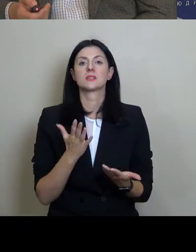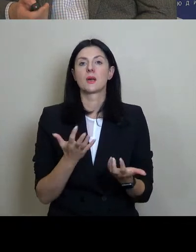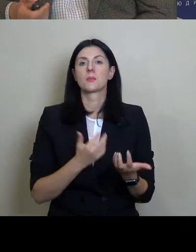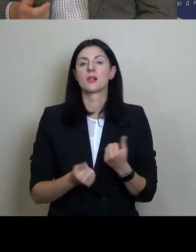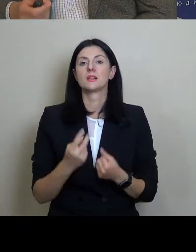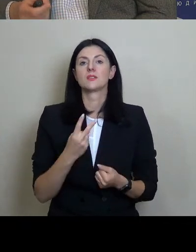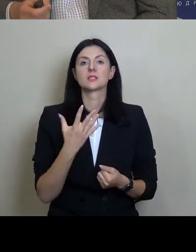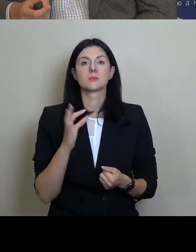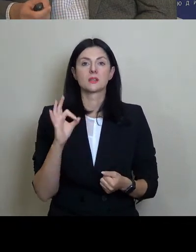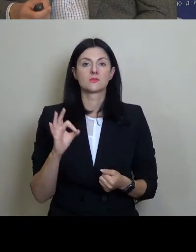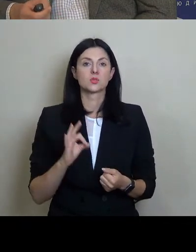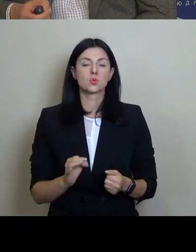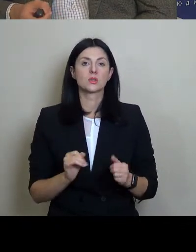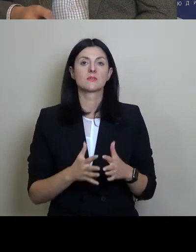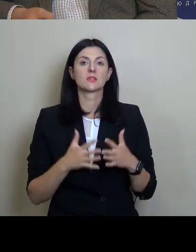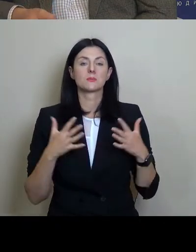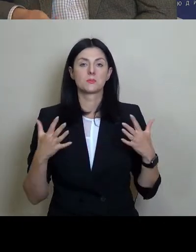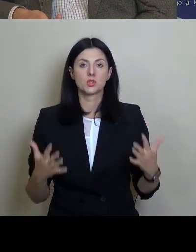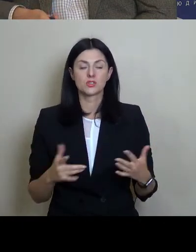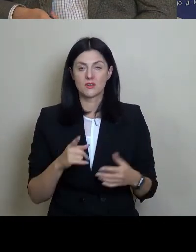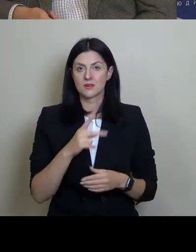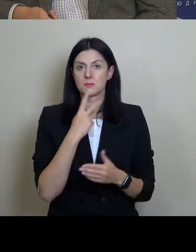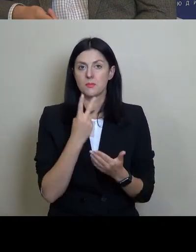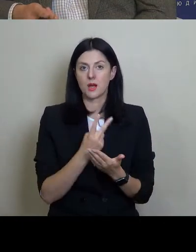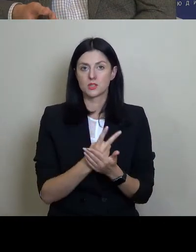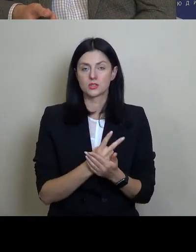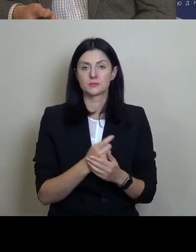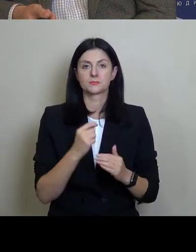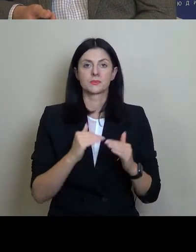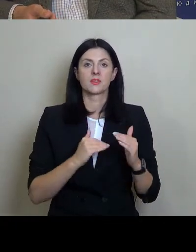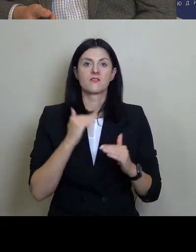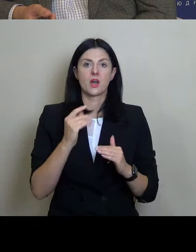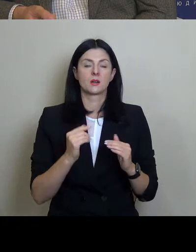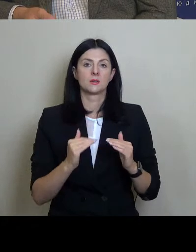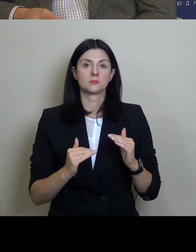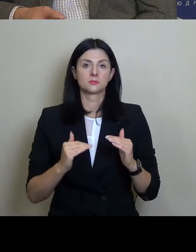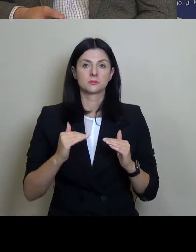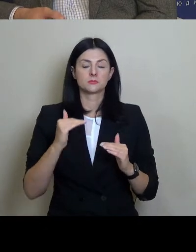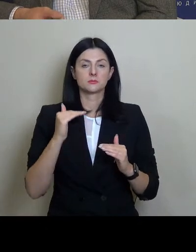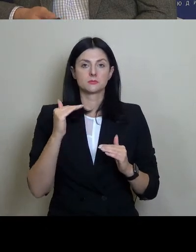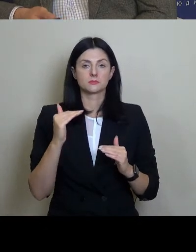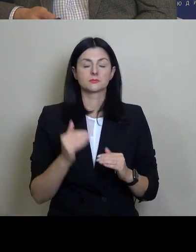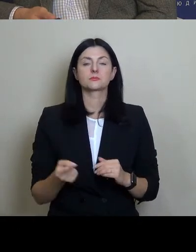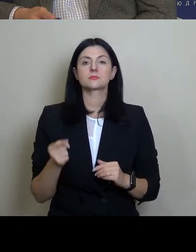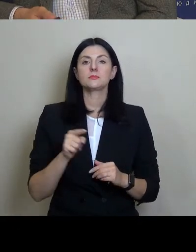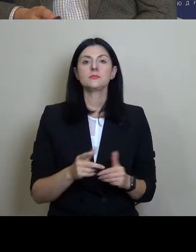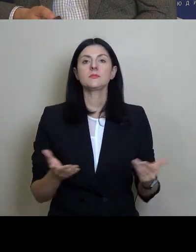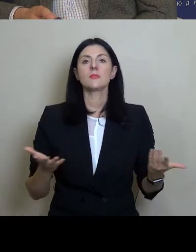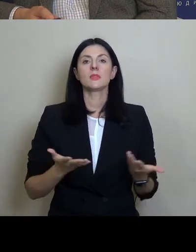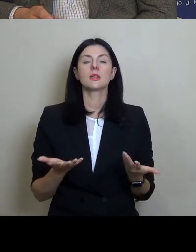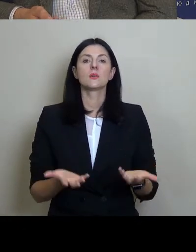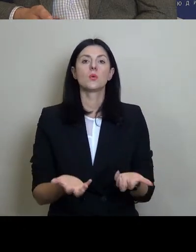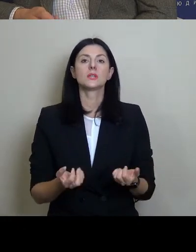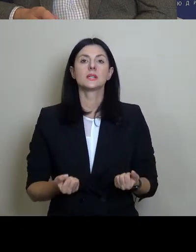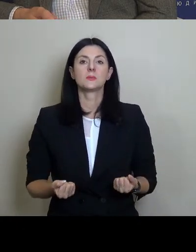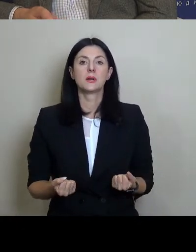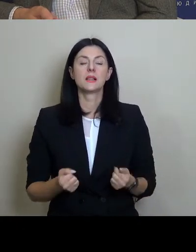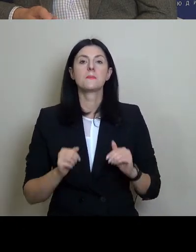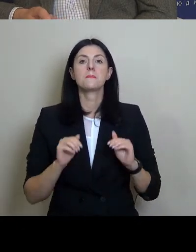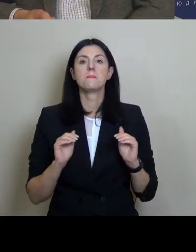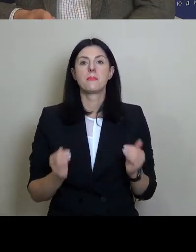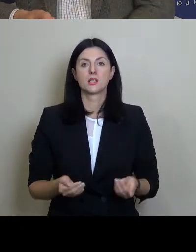who have 25% and more, they go up the list. Those who